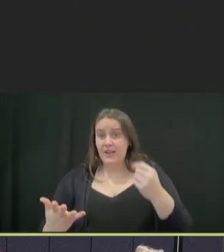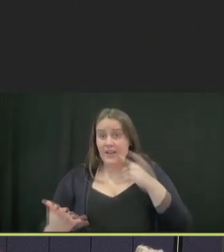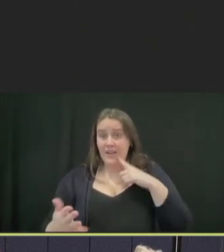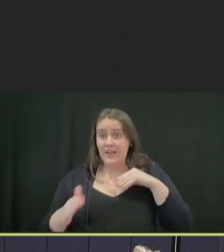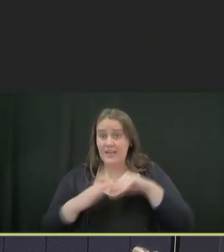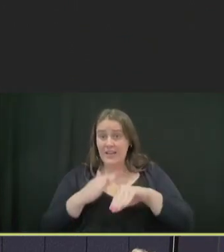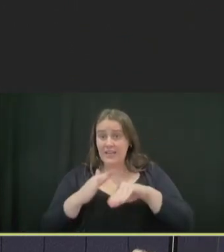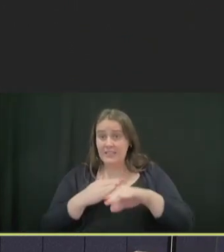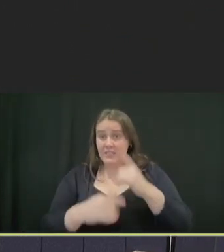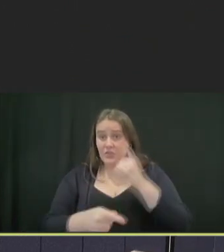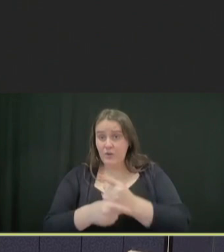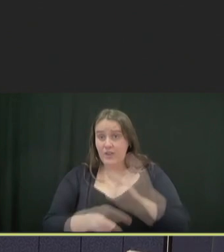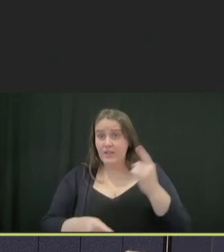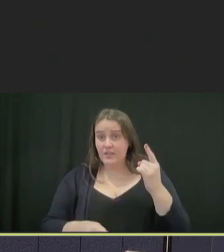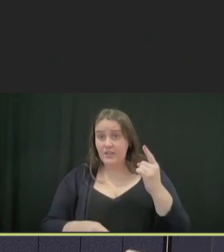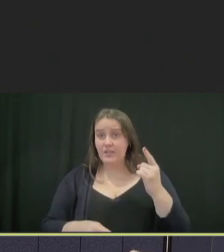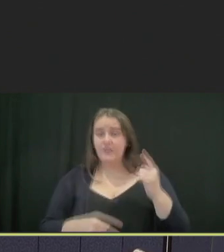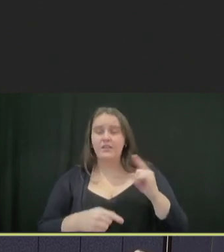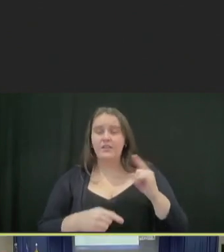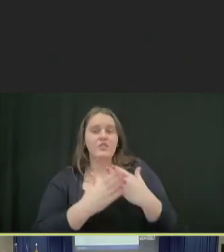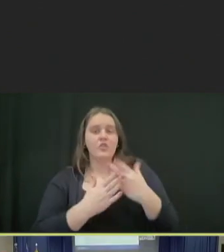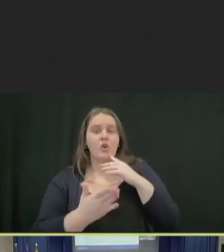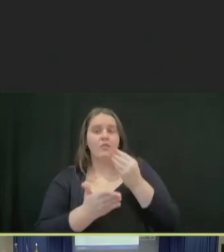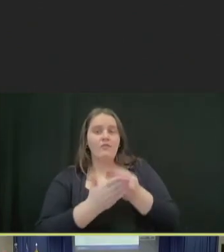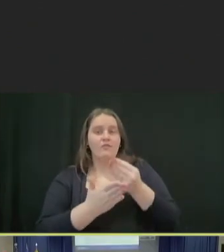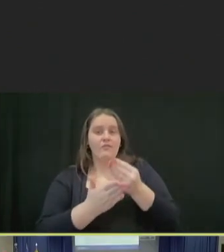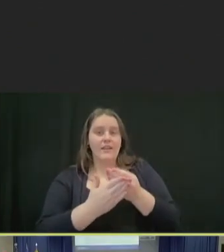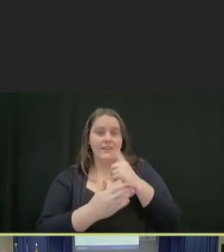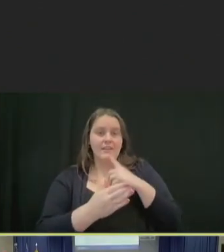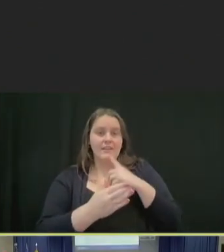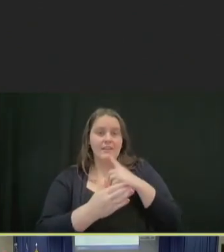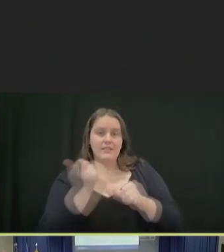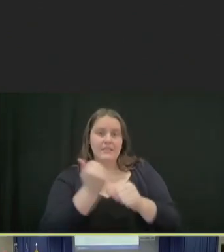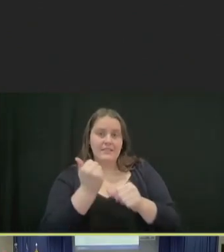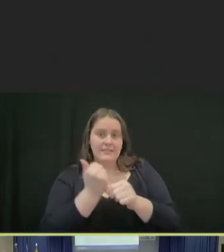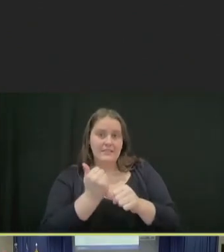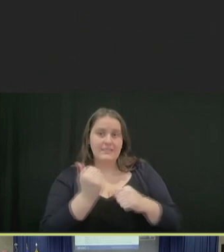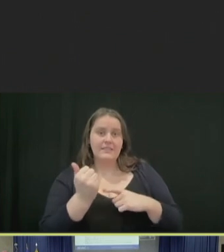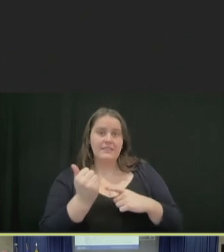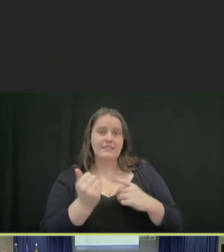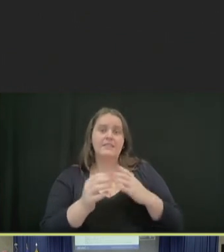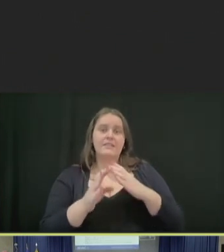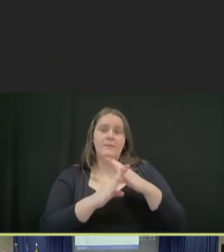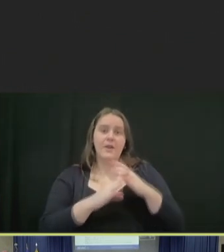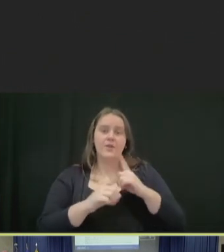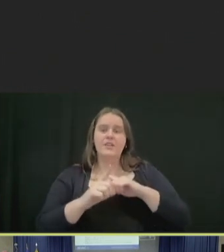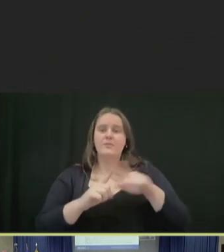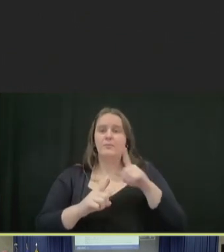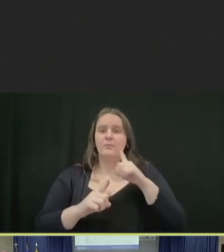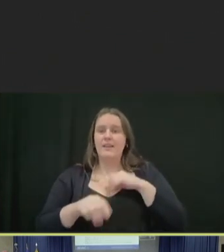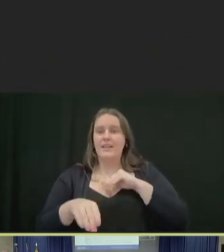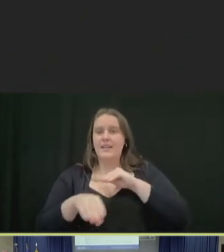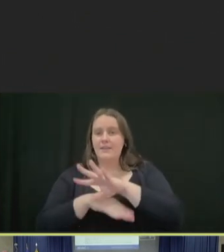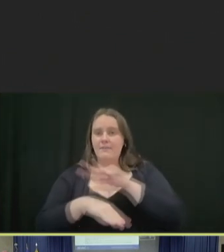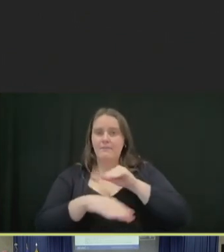Yeah, it's all financial and systems barriers, but it affects multiple constituencies.